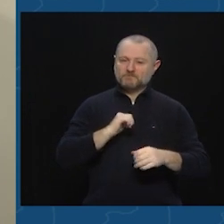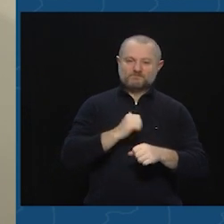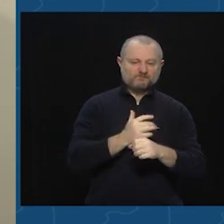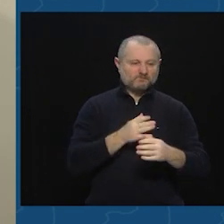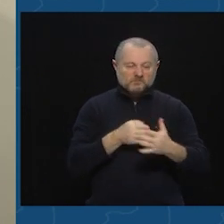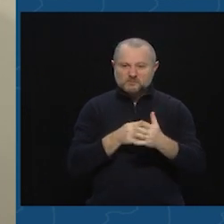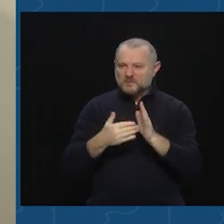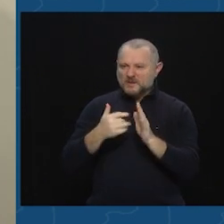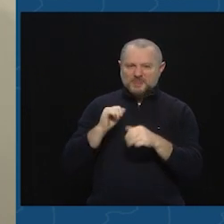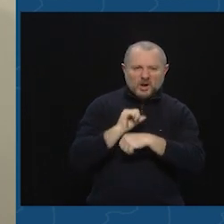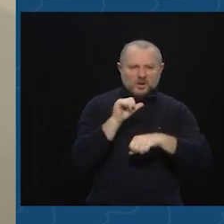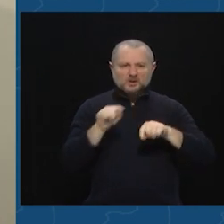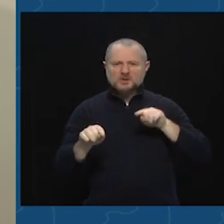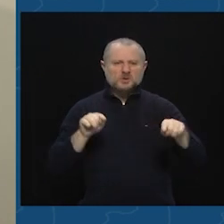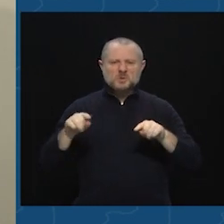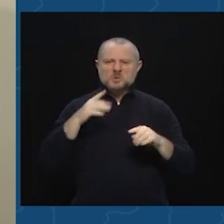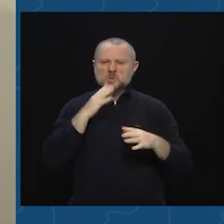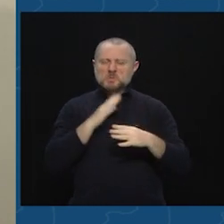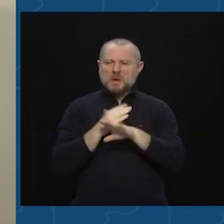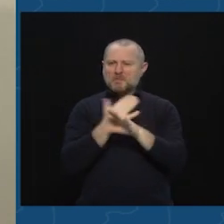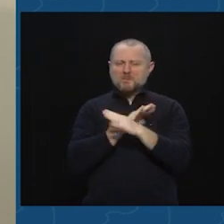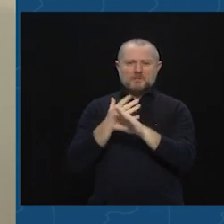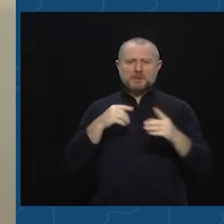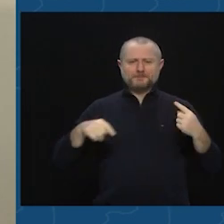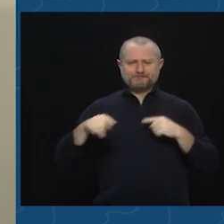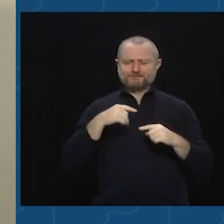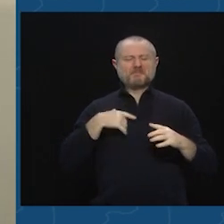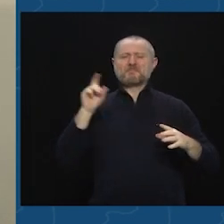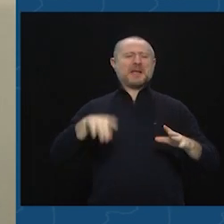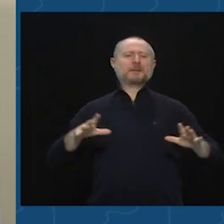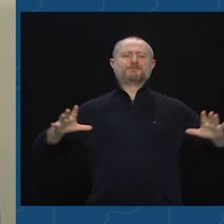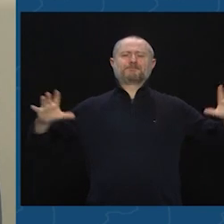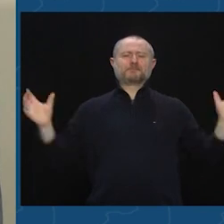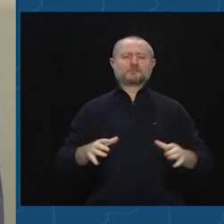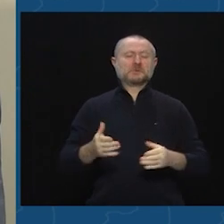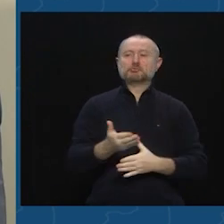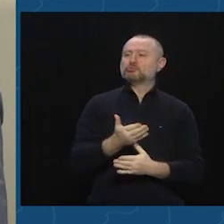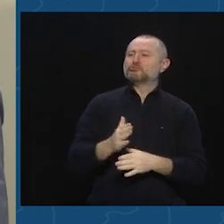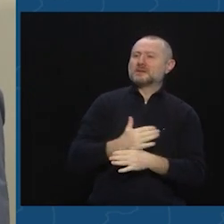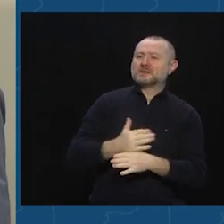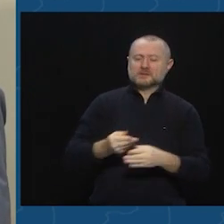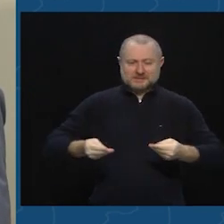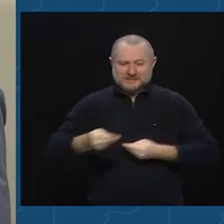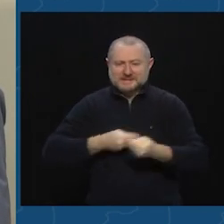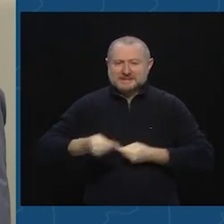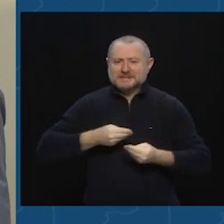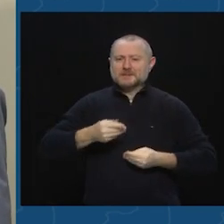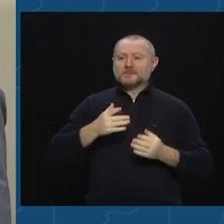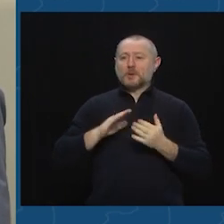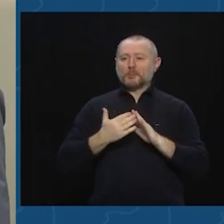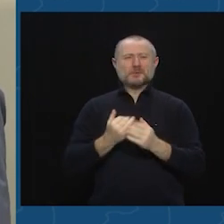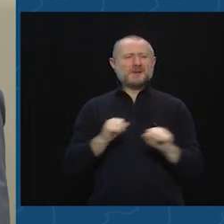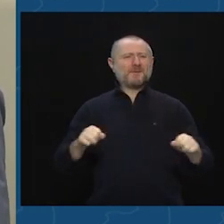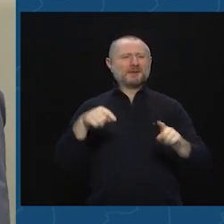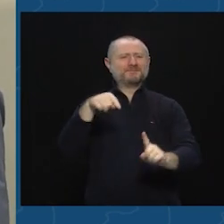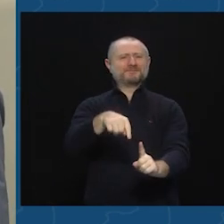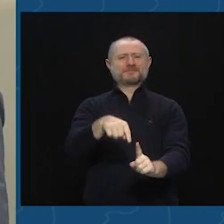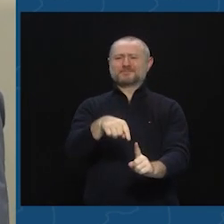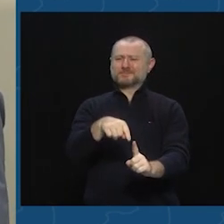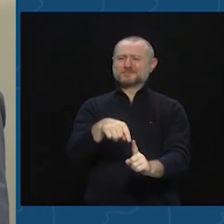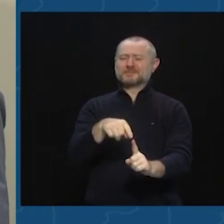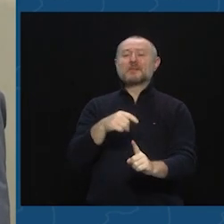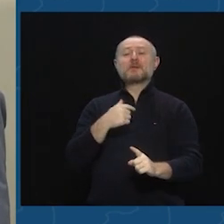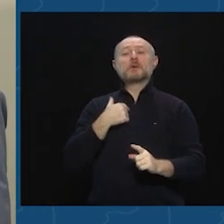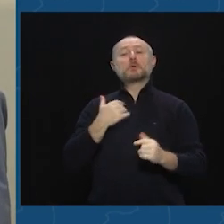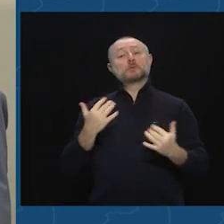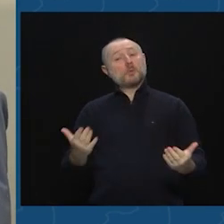information necessary to keep our communities safe. In that spirit, today we are convening the first meeting of our new